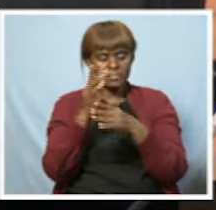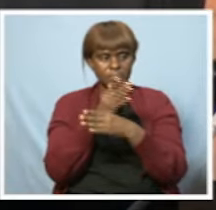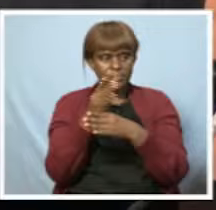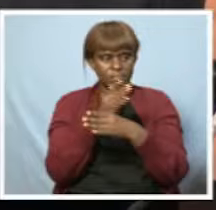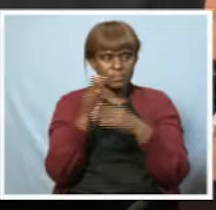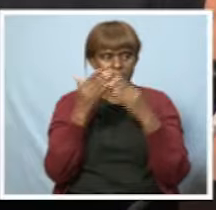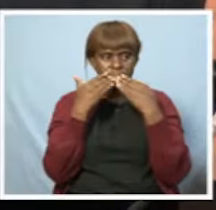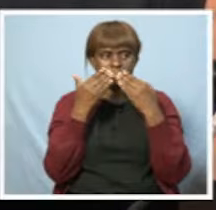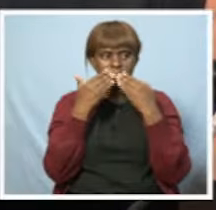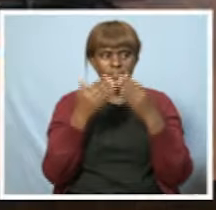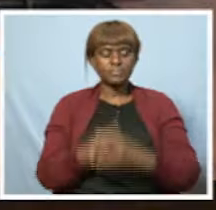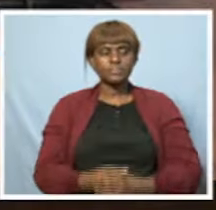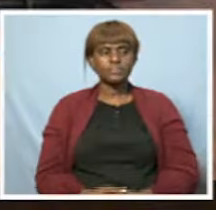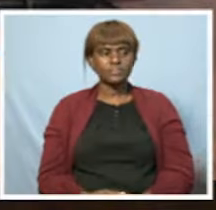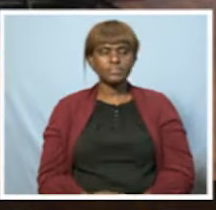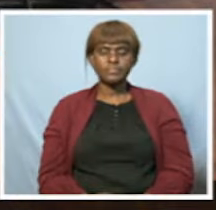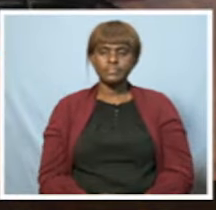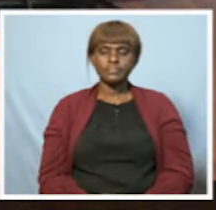Thank you.